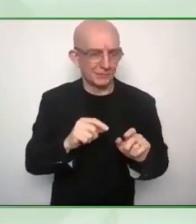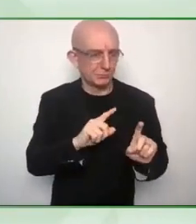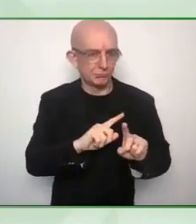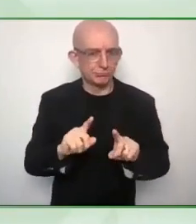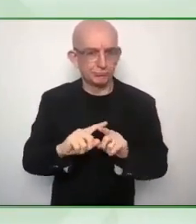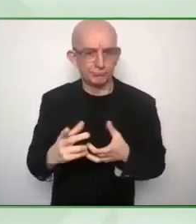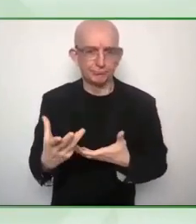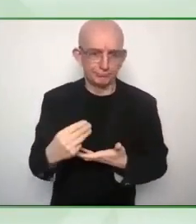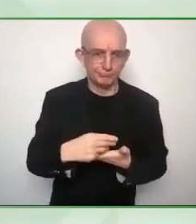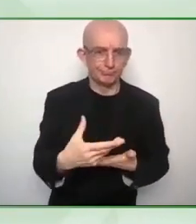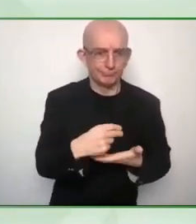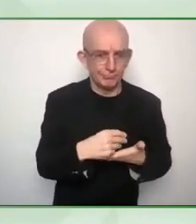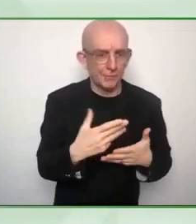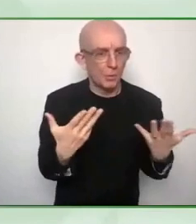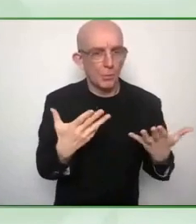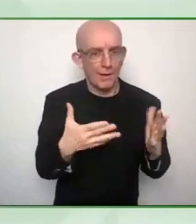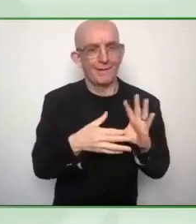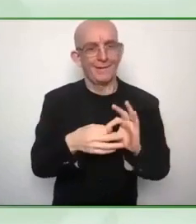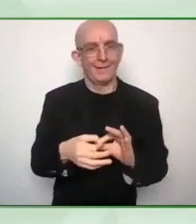further.